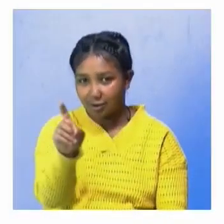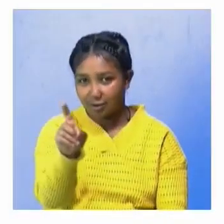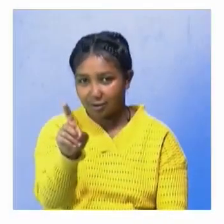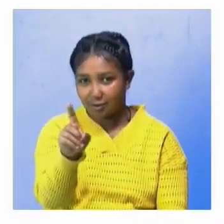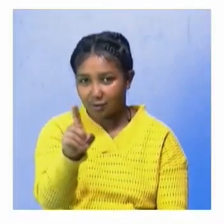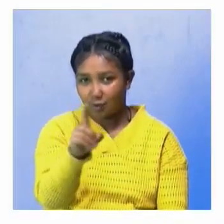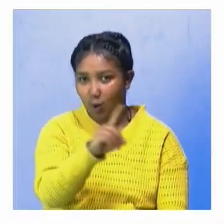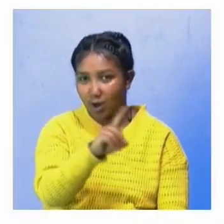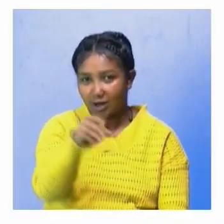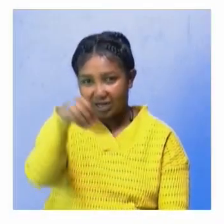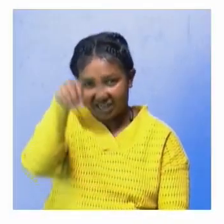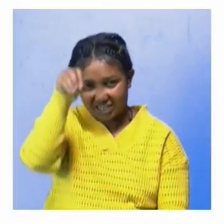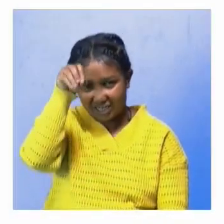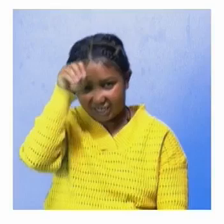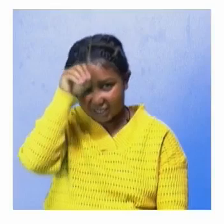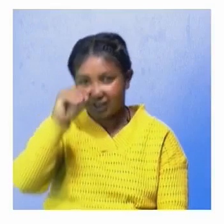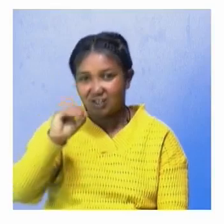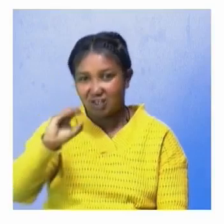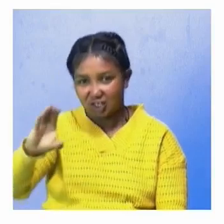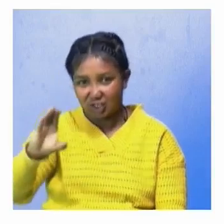100 degrees Celsius.